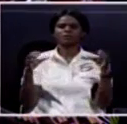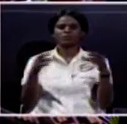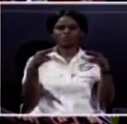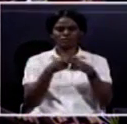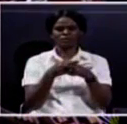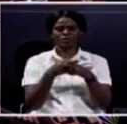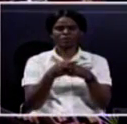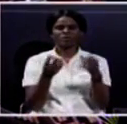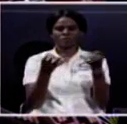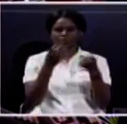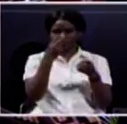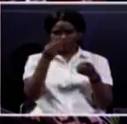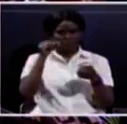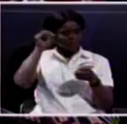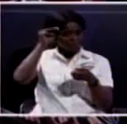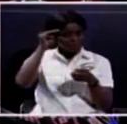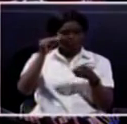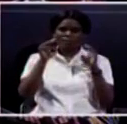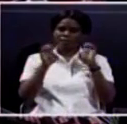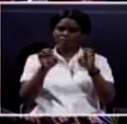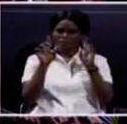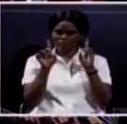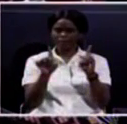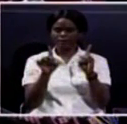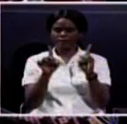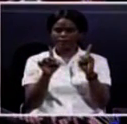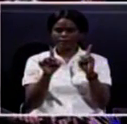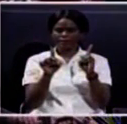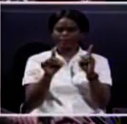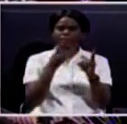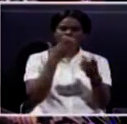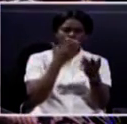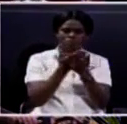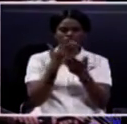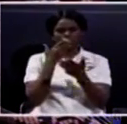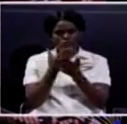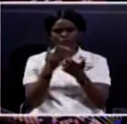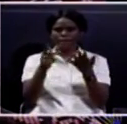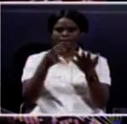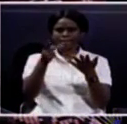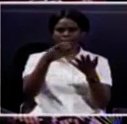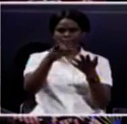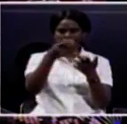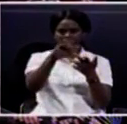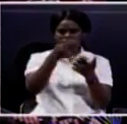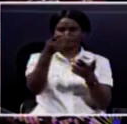would like to see a Ministry of Education that is going to prioritize